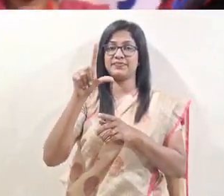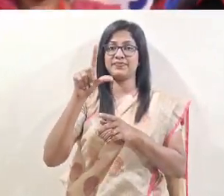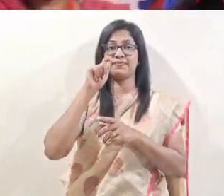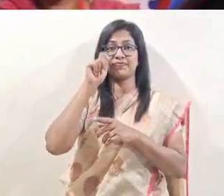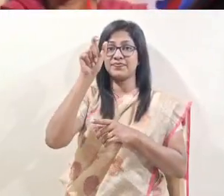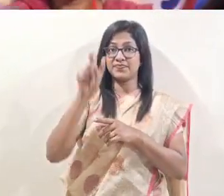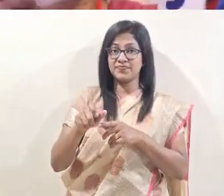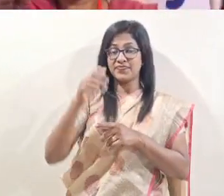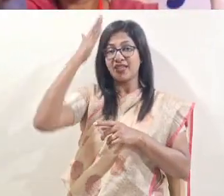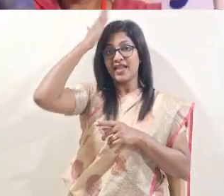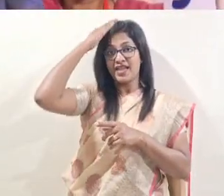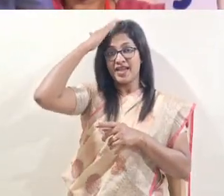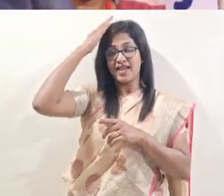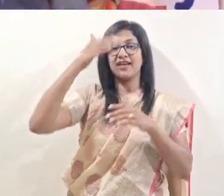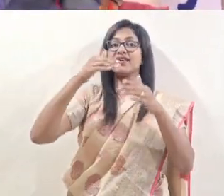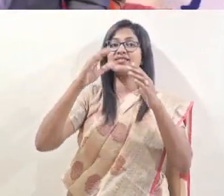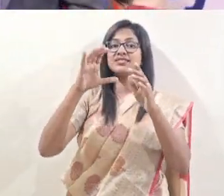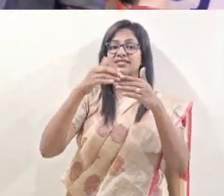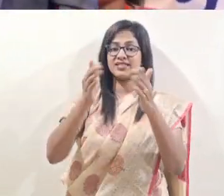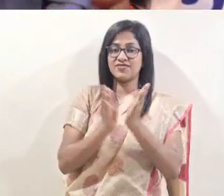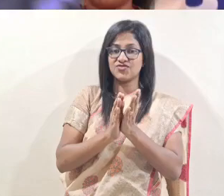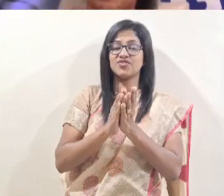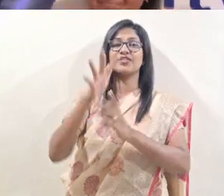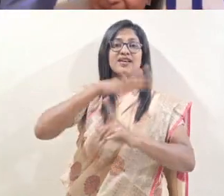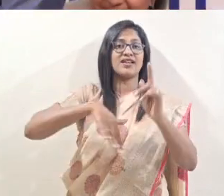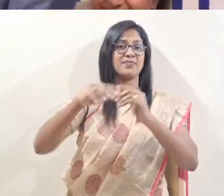Head of Division Climate Finance and Mobility, South Asia.